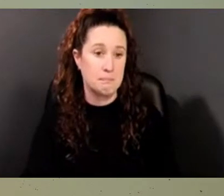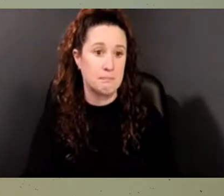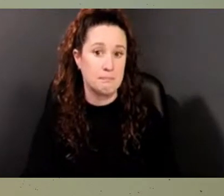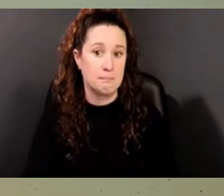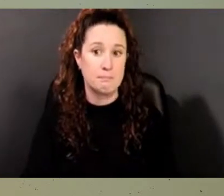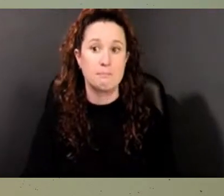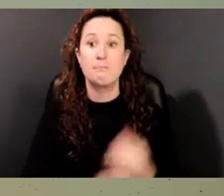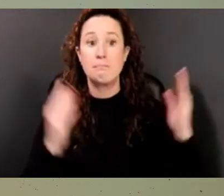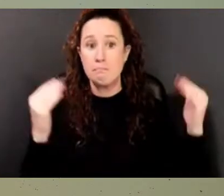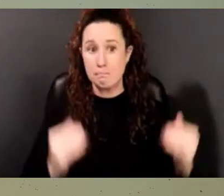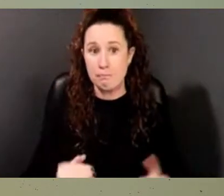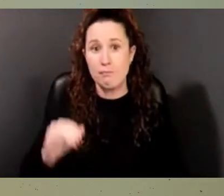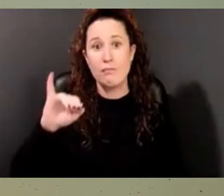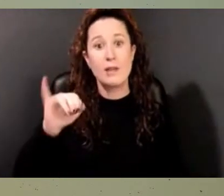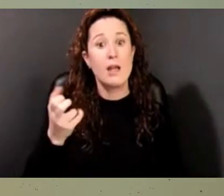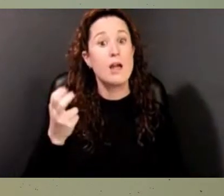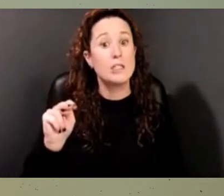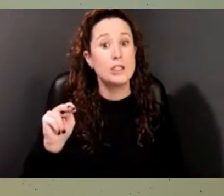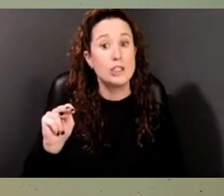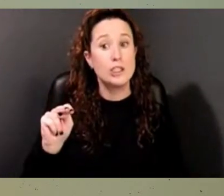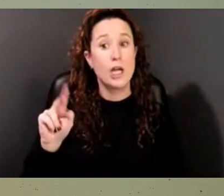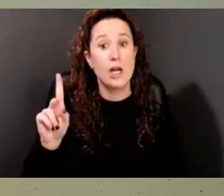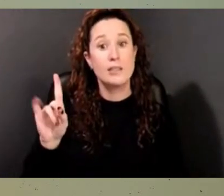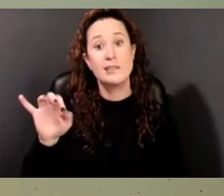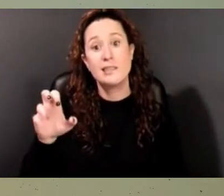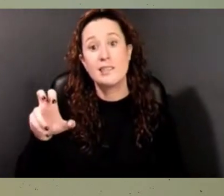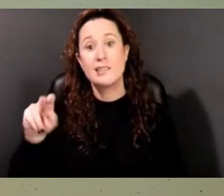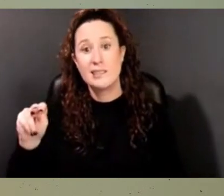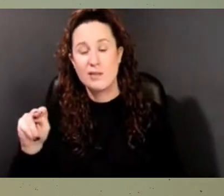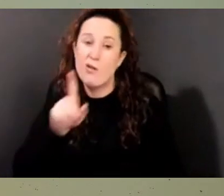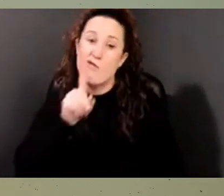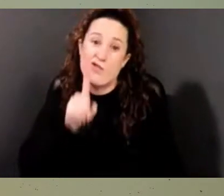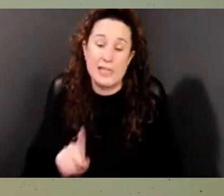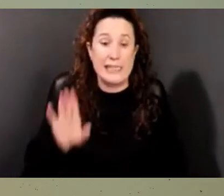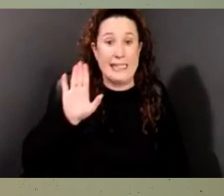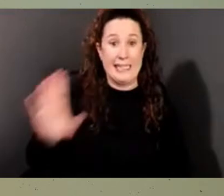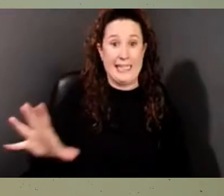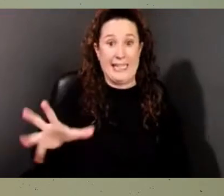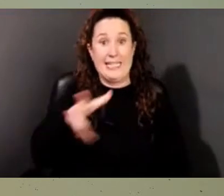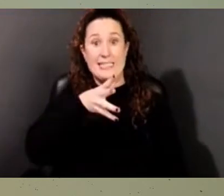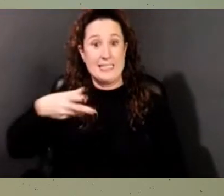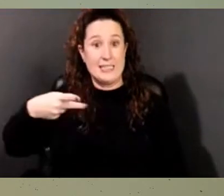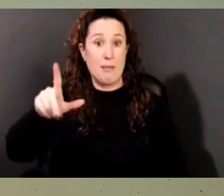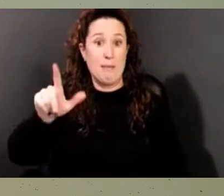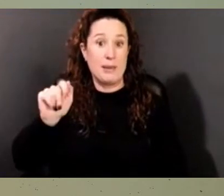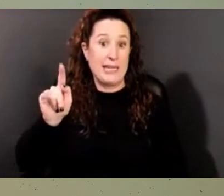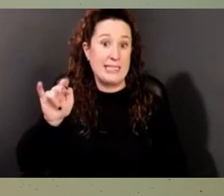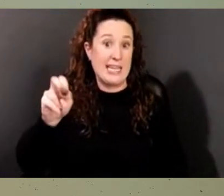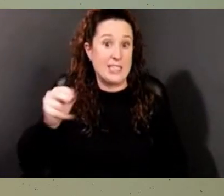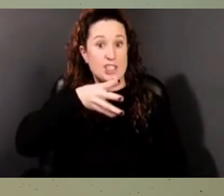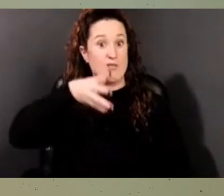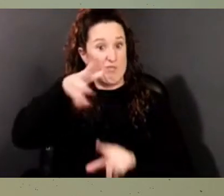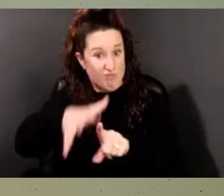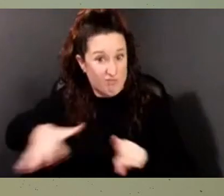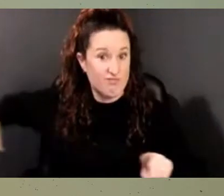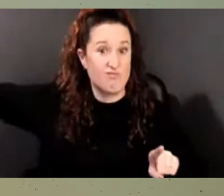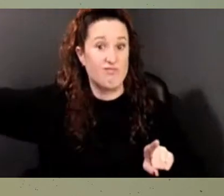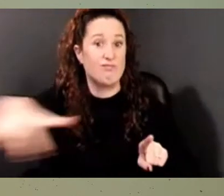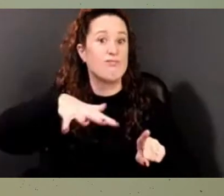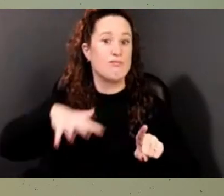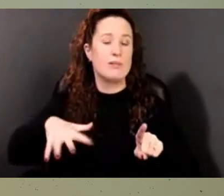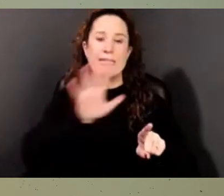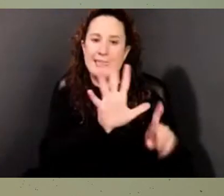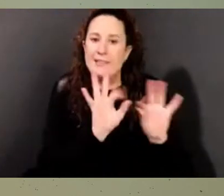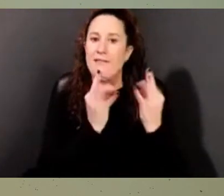John Dickinson, well, I should say the John Dickinson Plantation was the boyhood home of John Dickinson. His father,